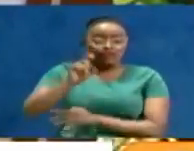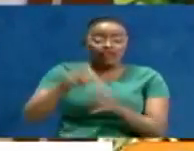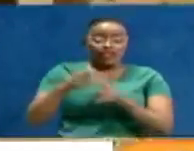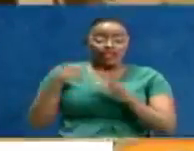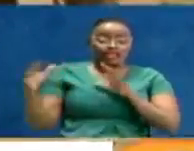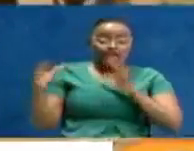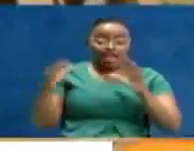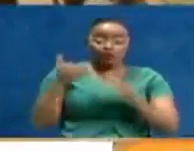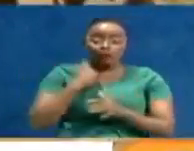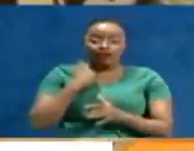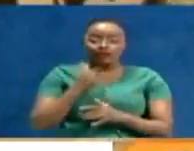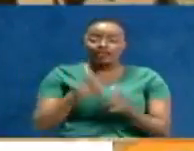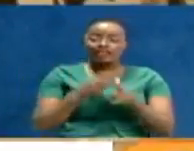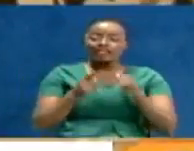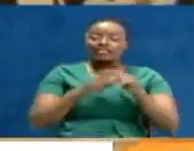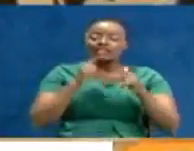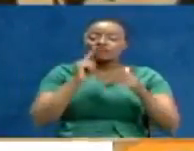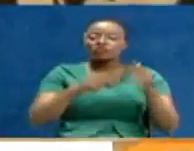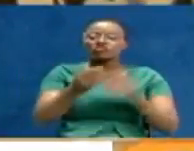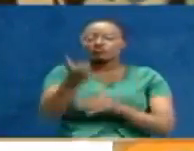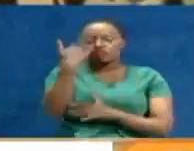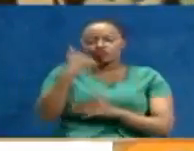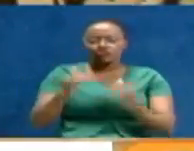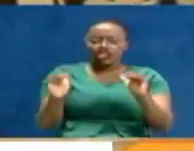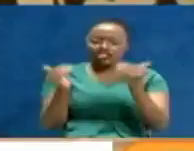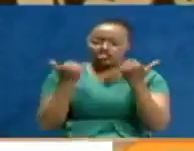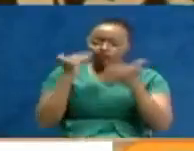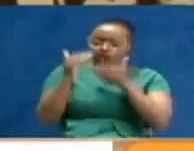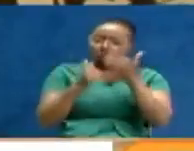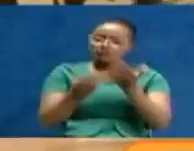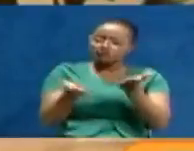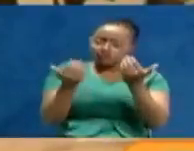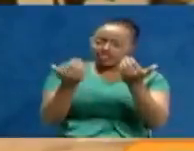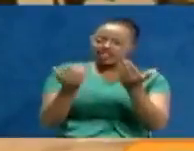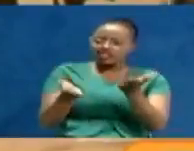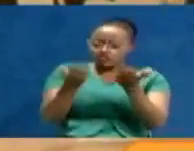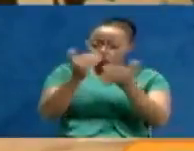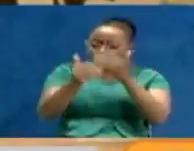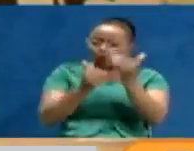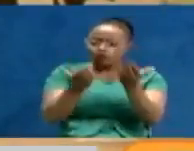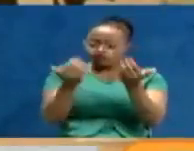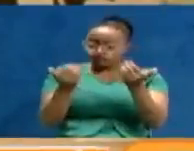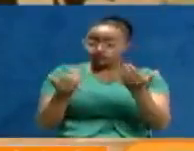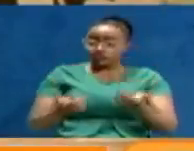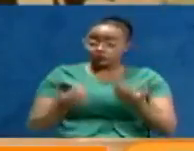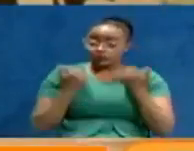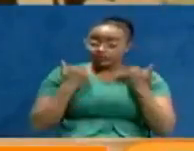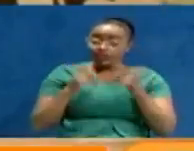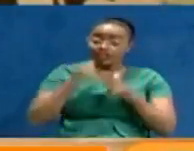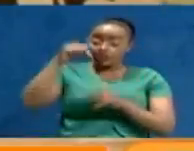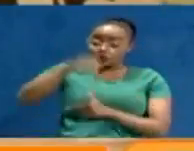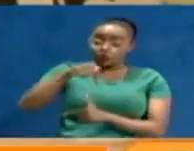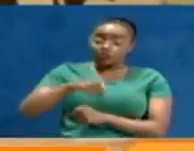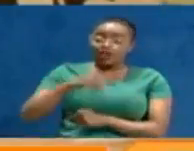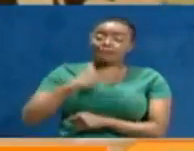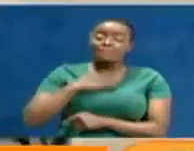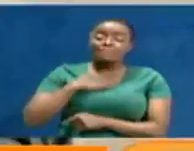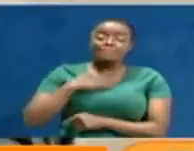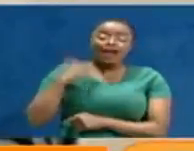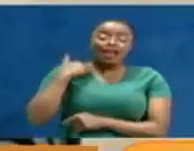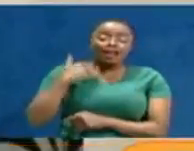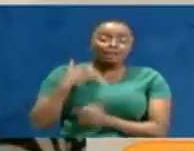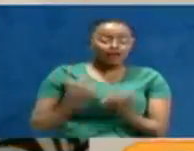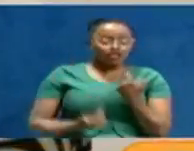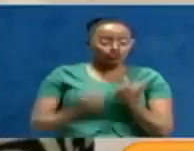had an argument. Akaanza kusema ati kujeni nyote mlale. Kujeni, kujeni. Aki anani leo damu yangu inawaka